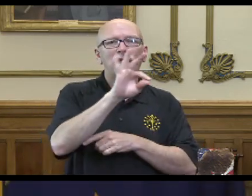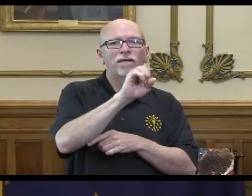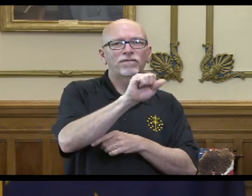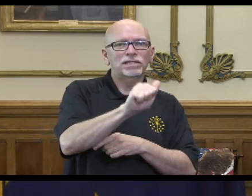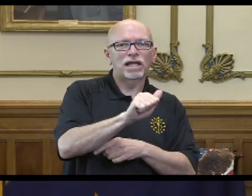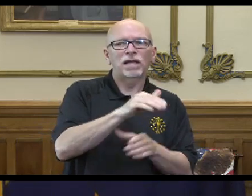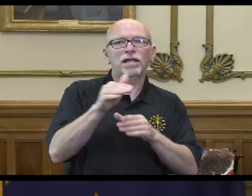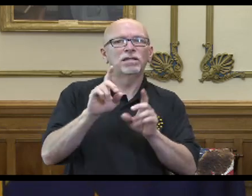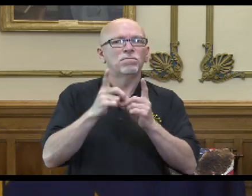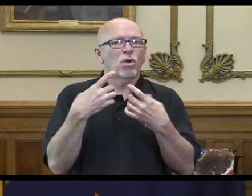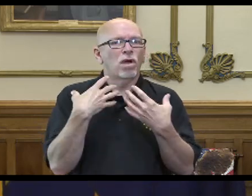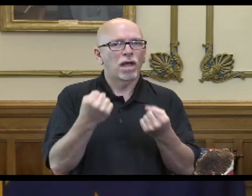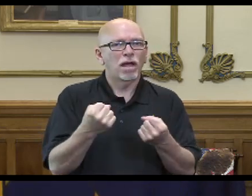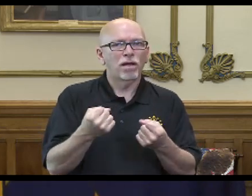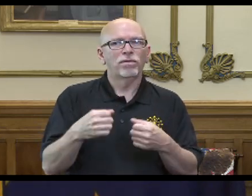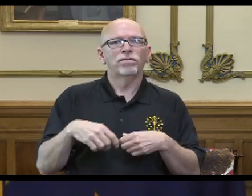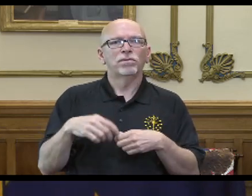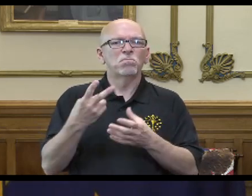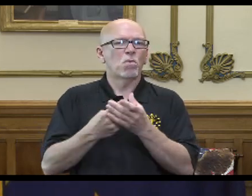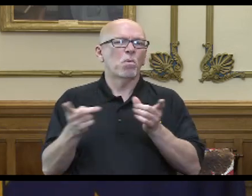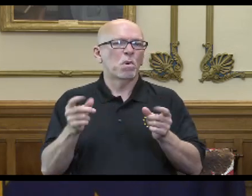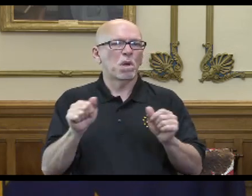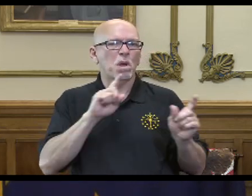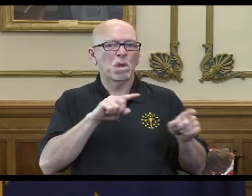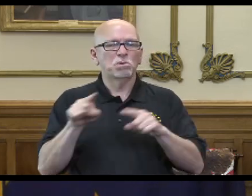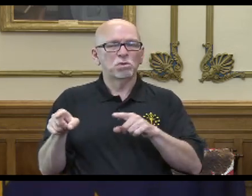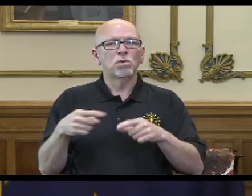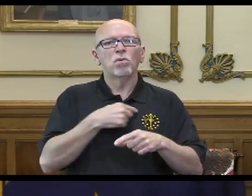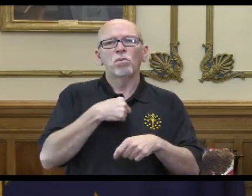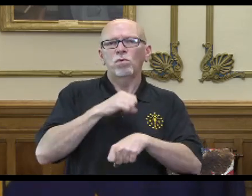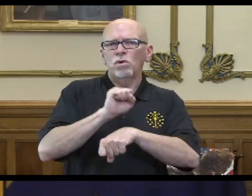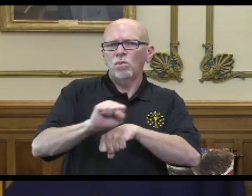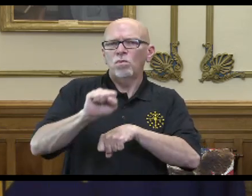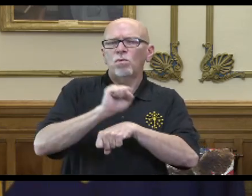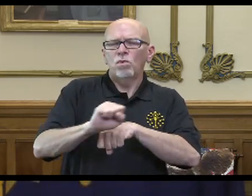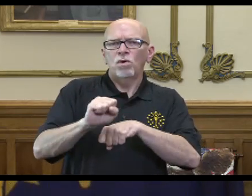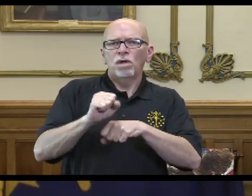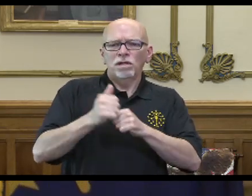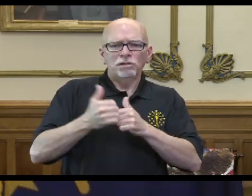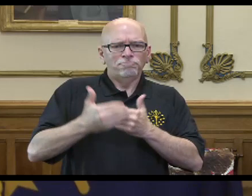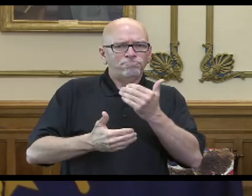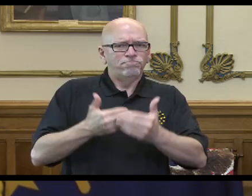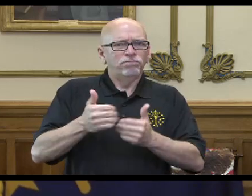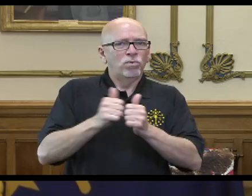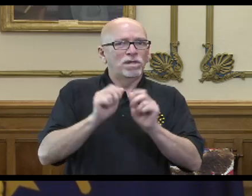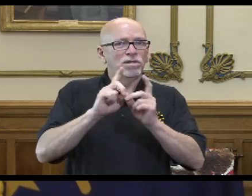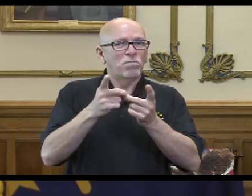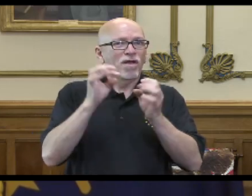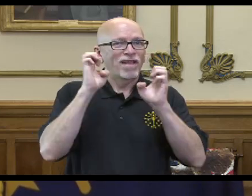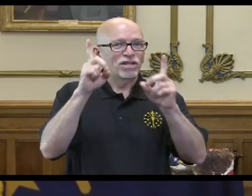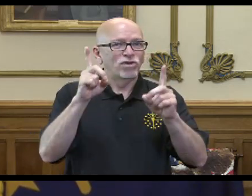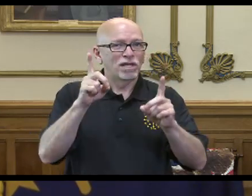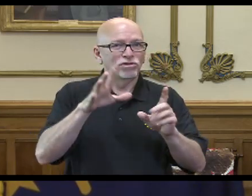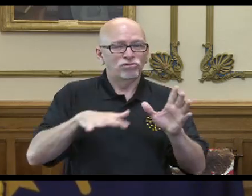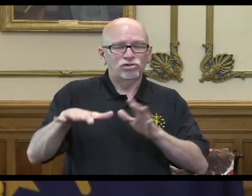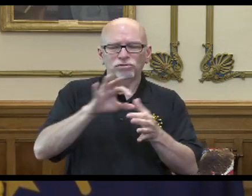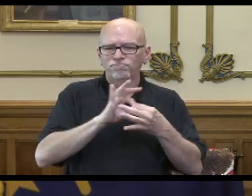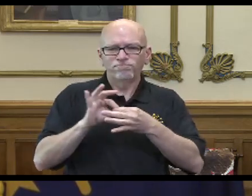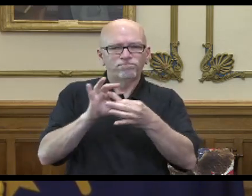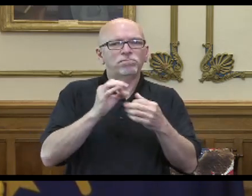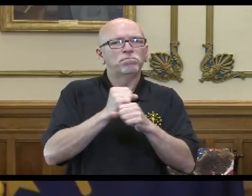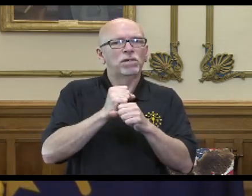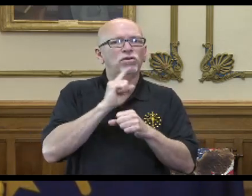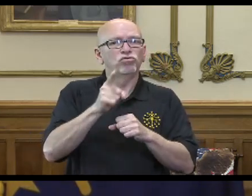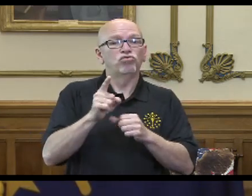FSSAI and the Department of Health, you both might want to speak to this, have been working step by step with the Department of Education to make sure